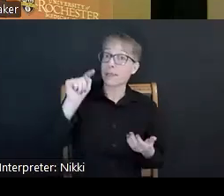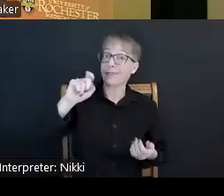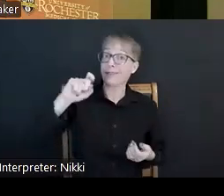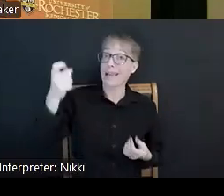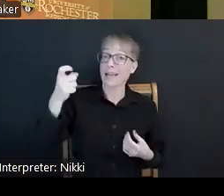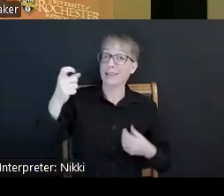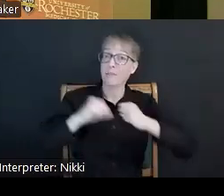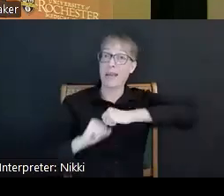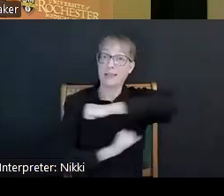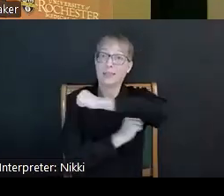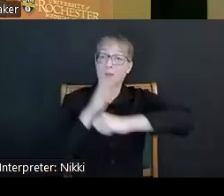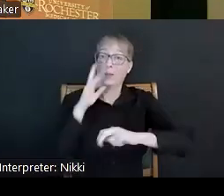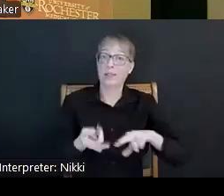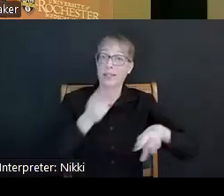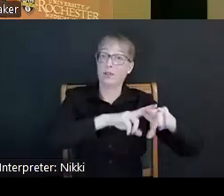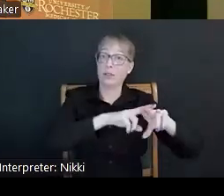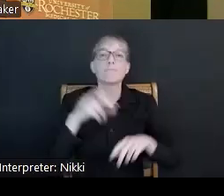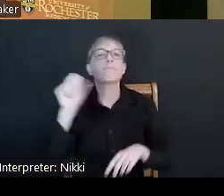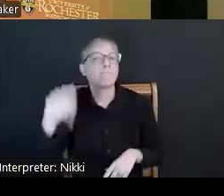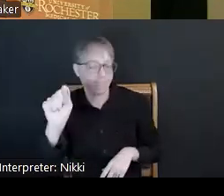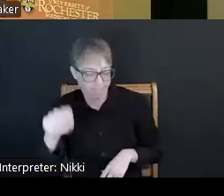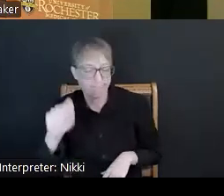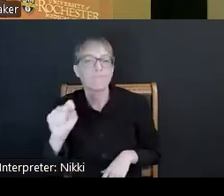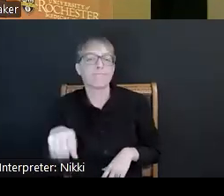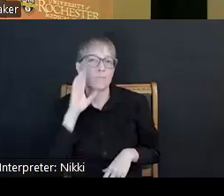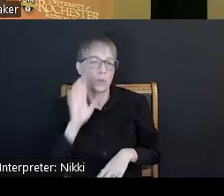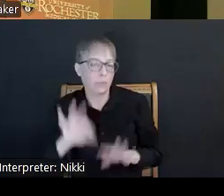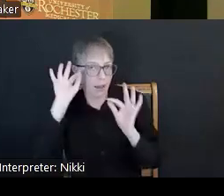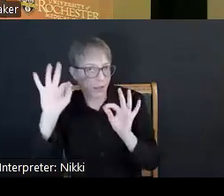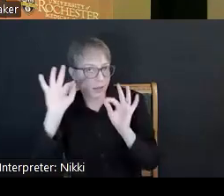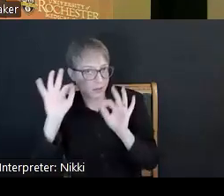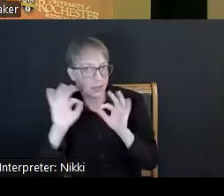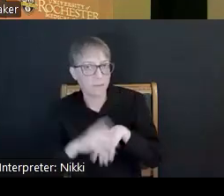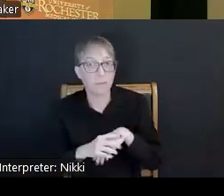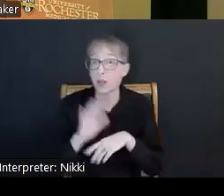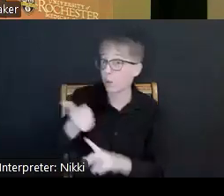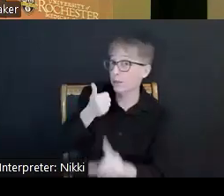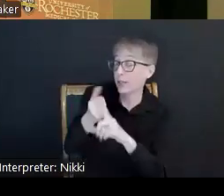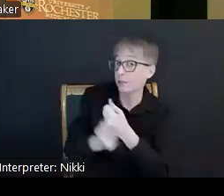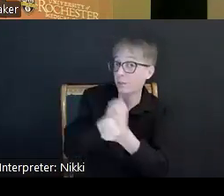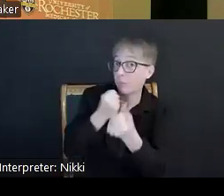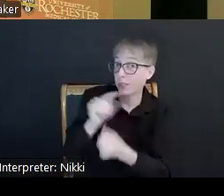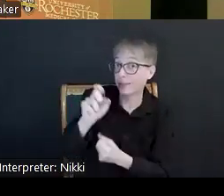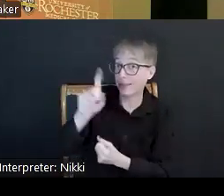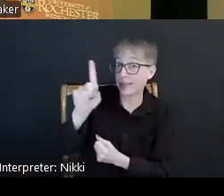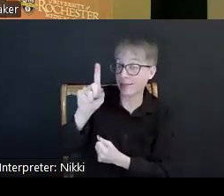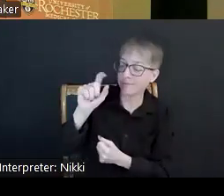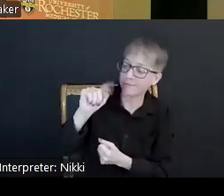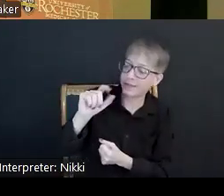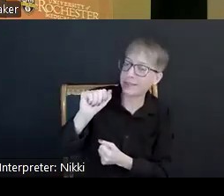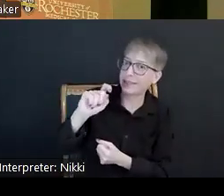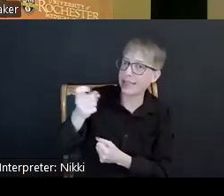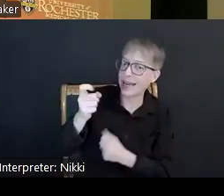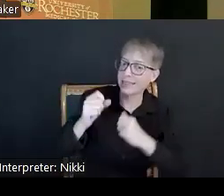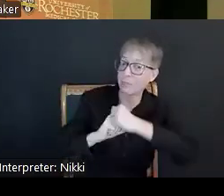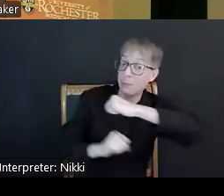as well. There will be an excellent tax base. Will it be a self-supporting type of tax base? It would certainly appear that way, and more so.